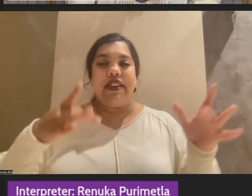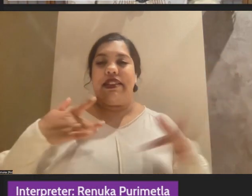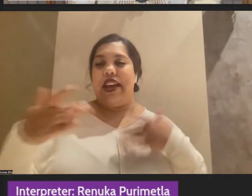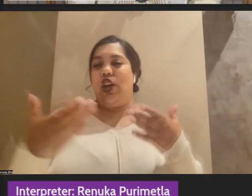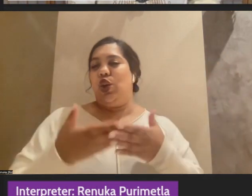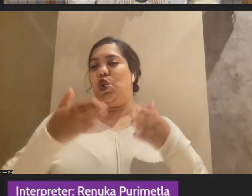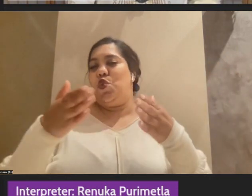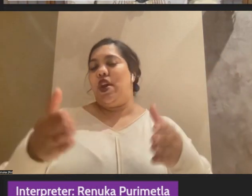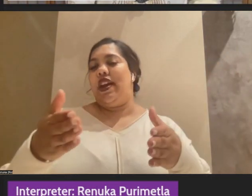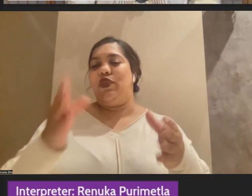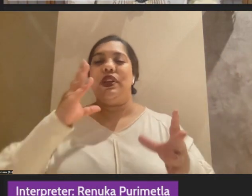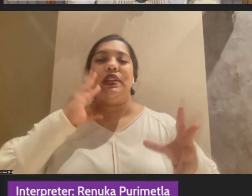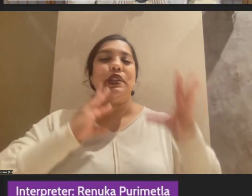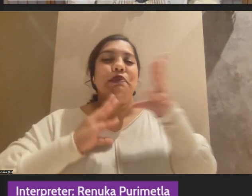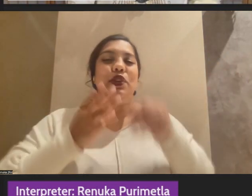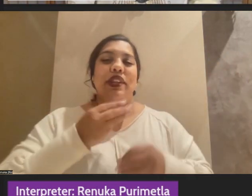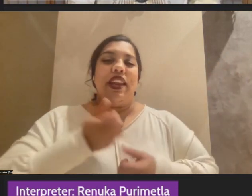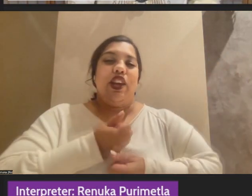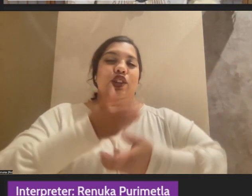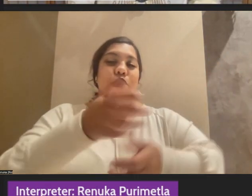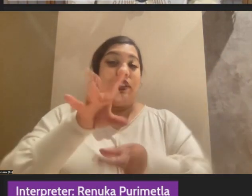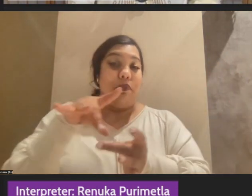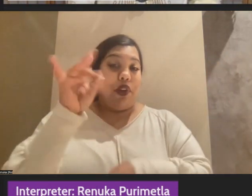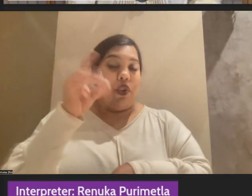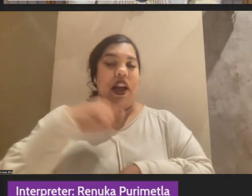spirit. I live a